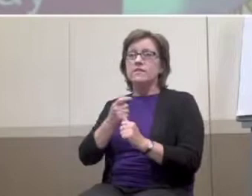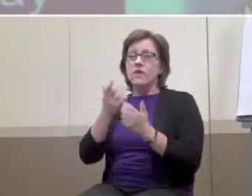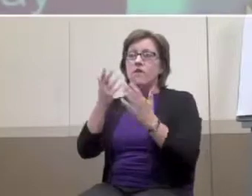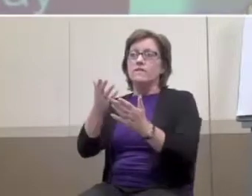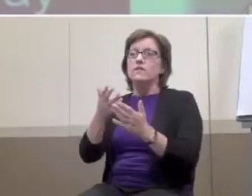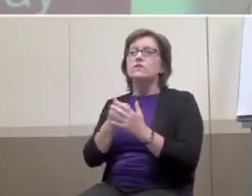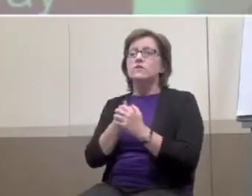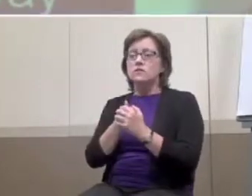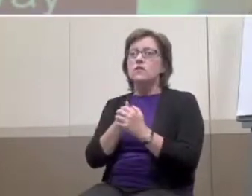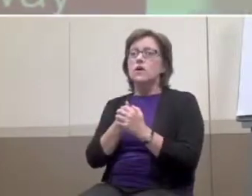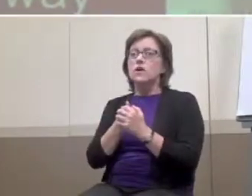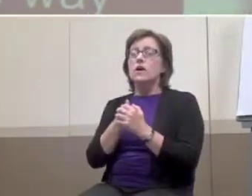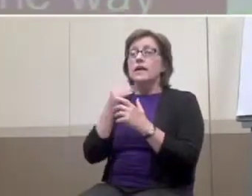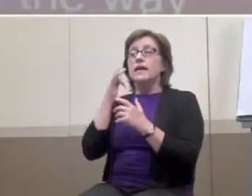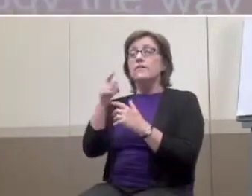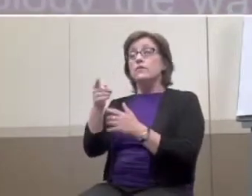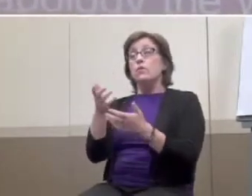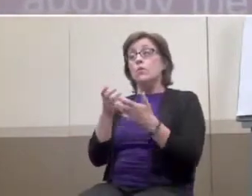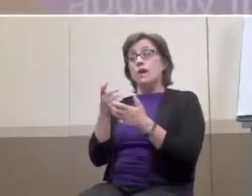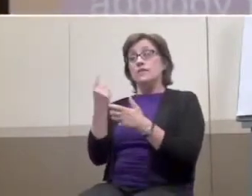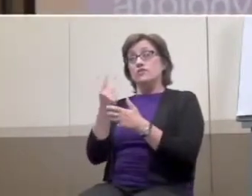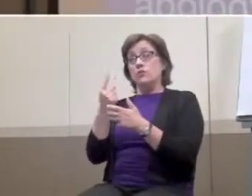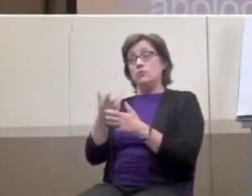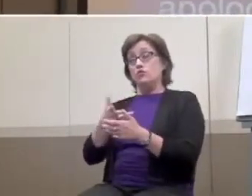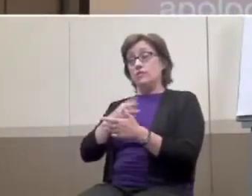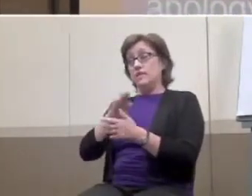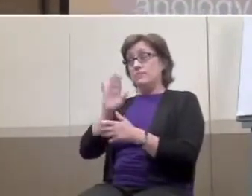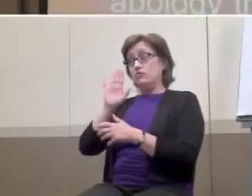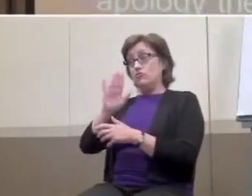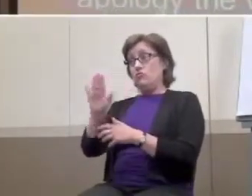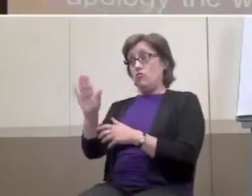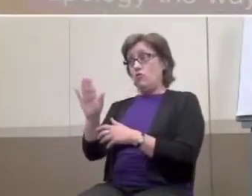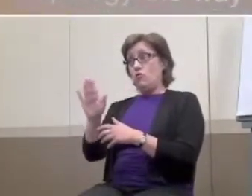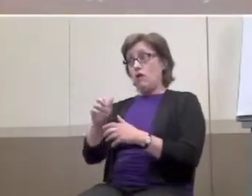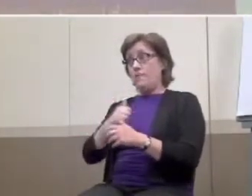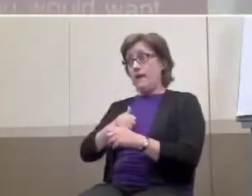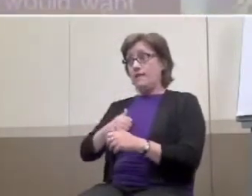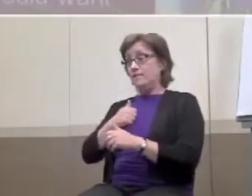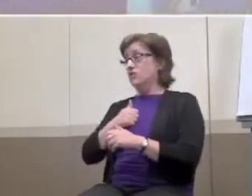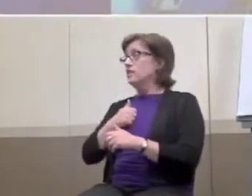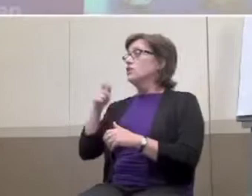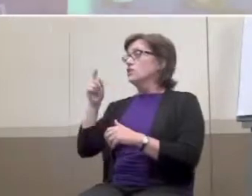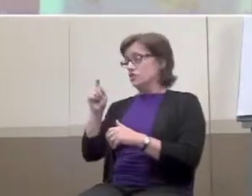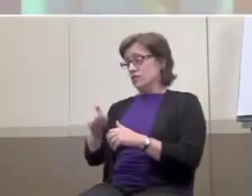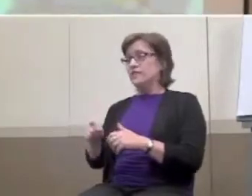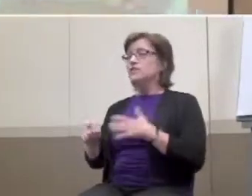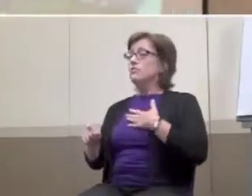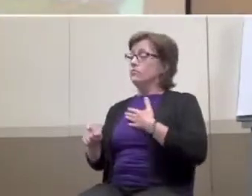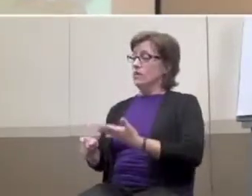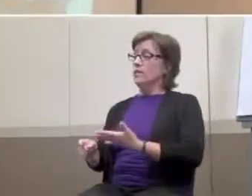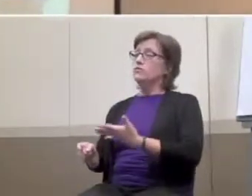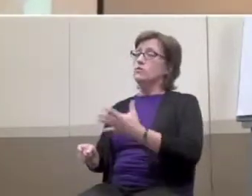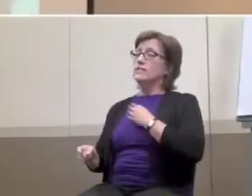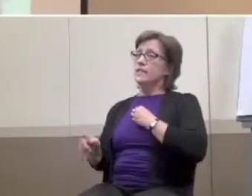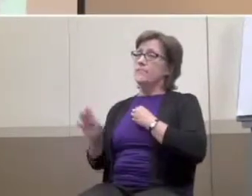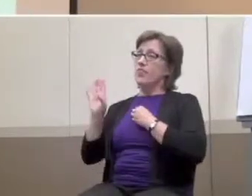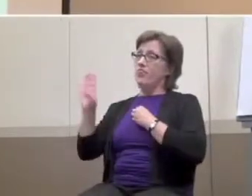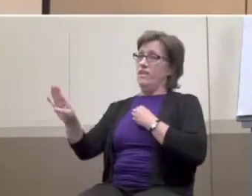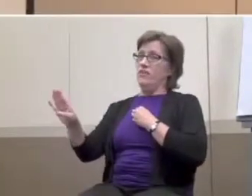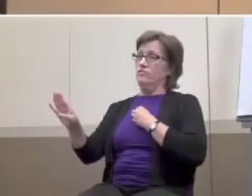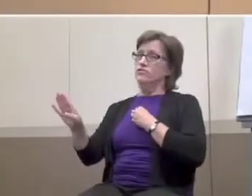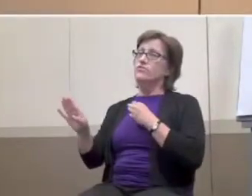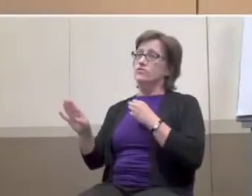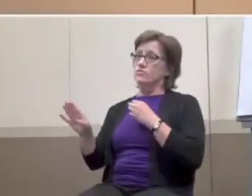that if you want somebody to accept your apologies, you need to be willing to accept theirs.